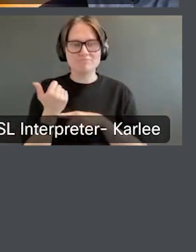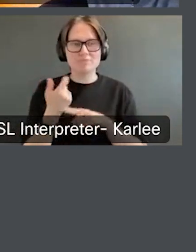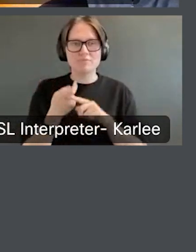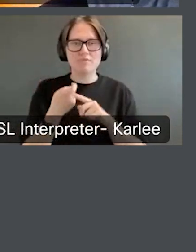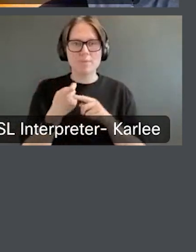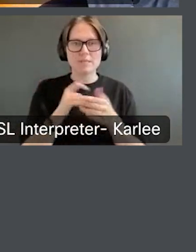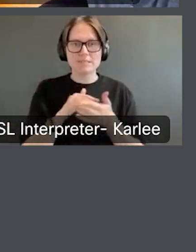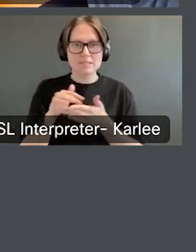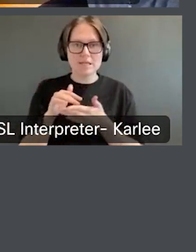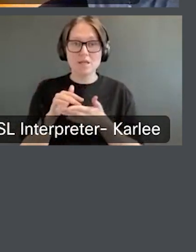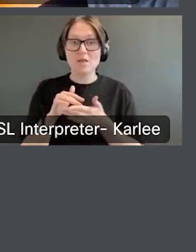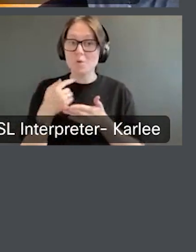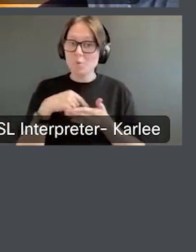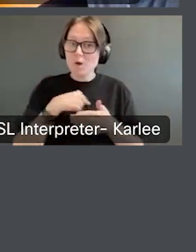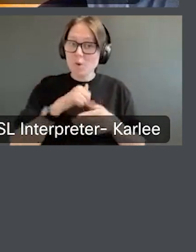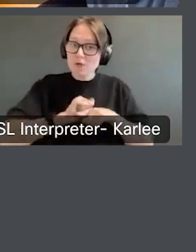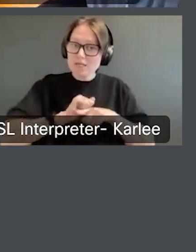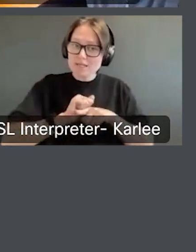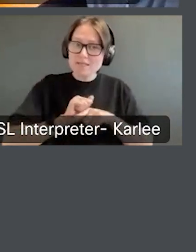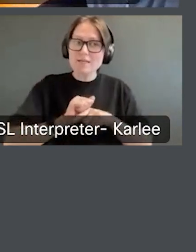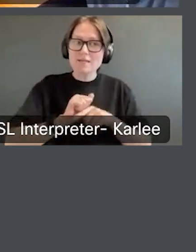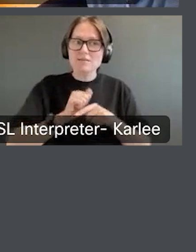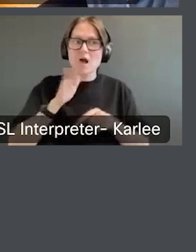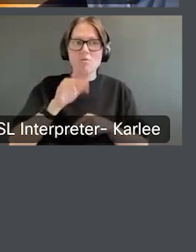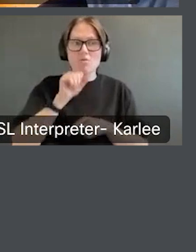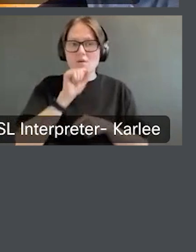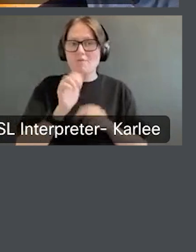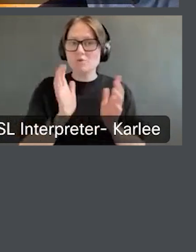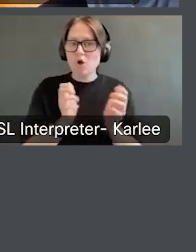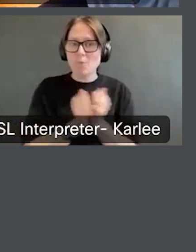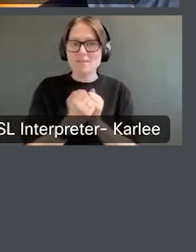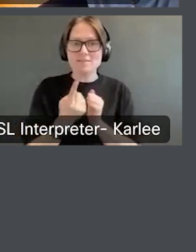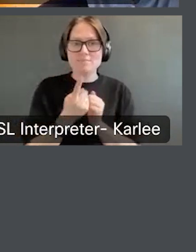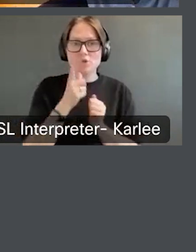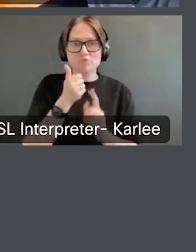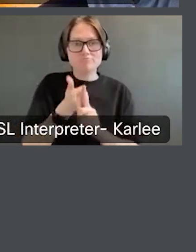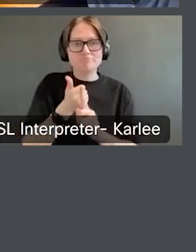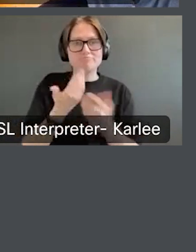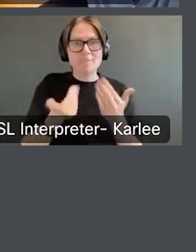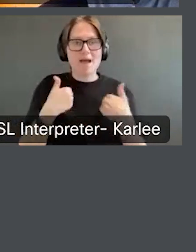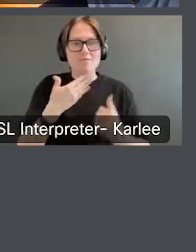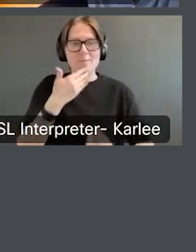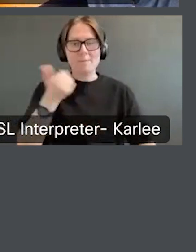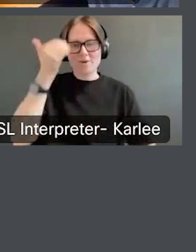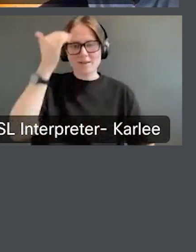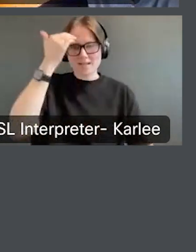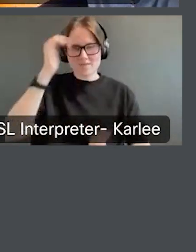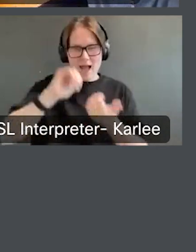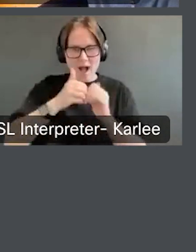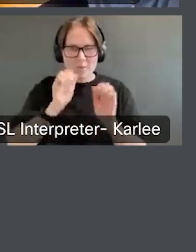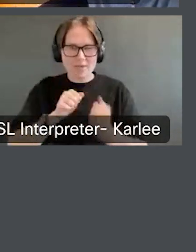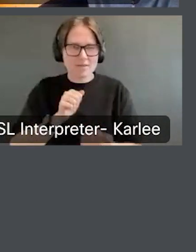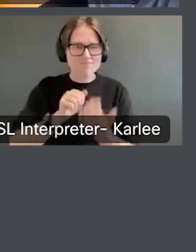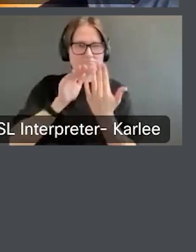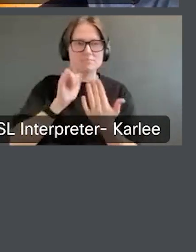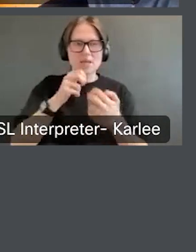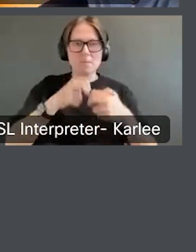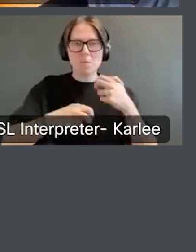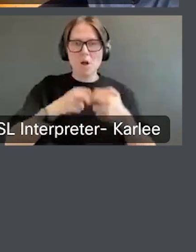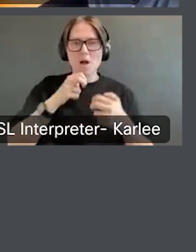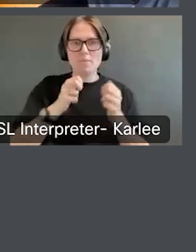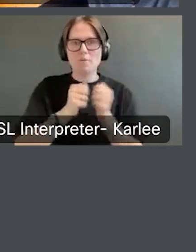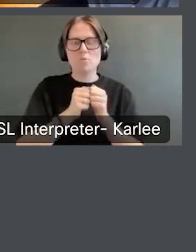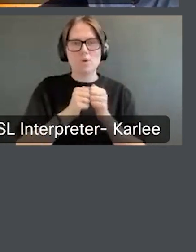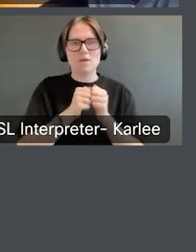who might have better insight on how we might tackle that problem with the large numbers that we